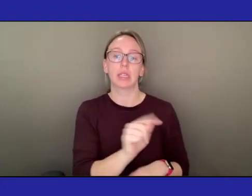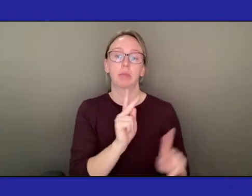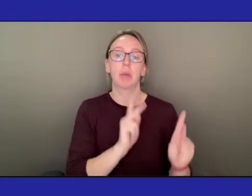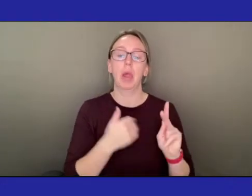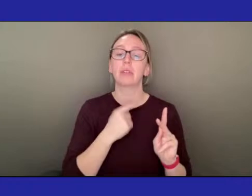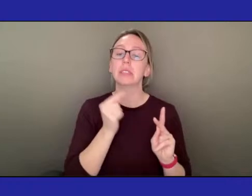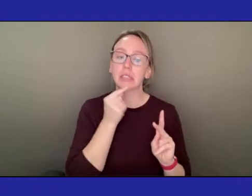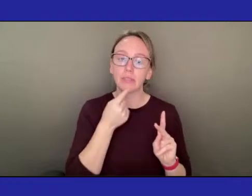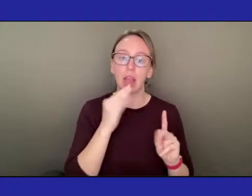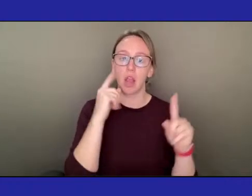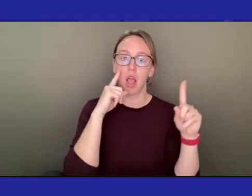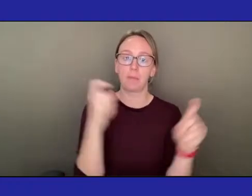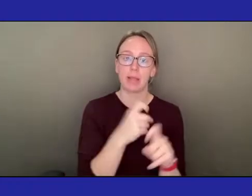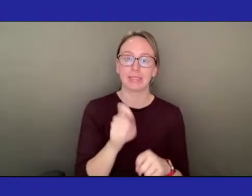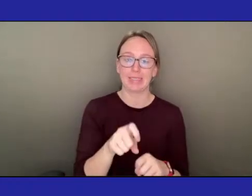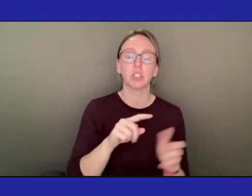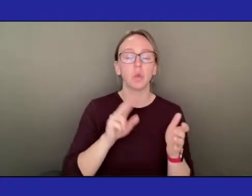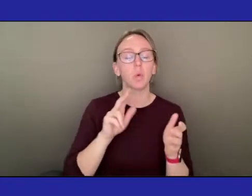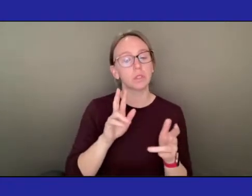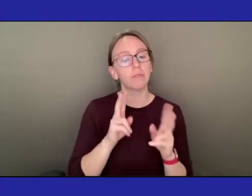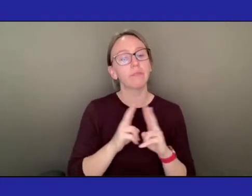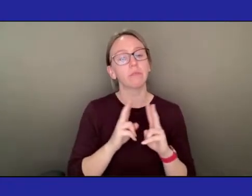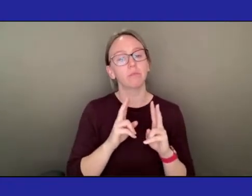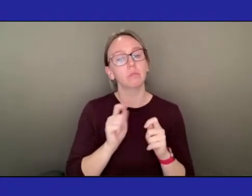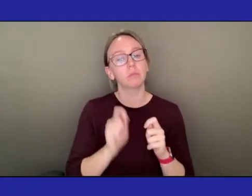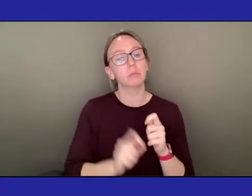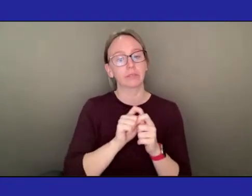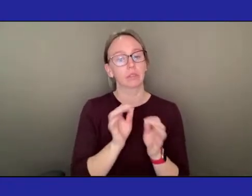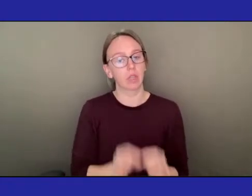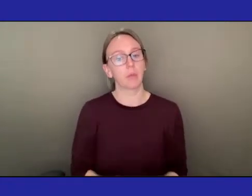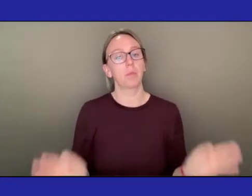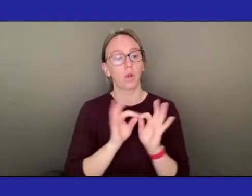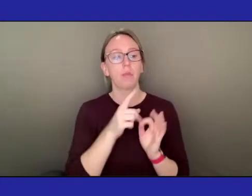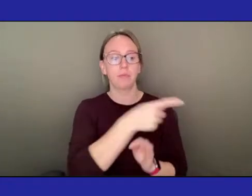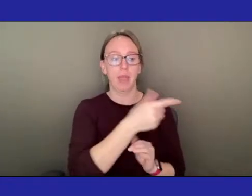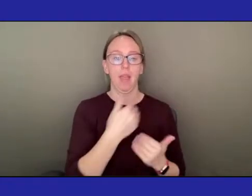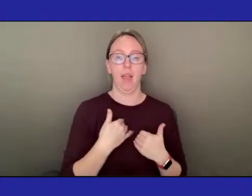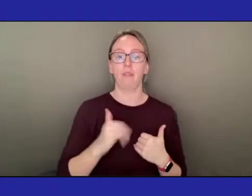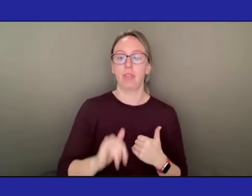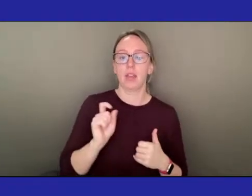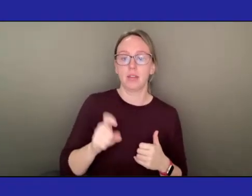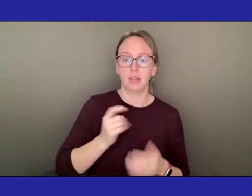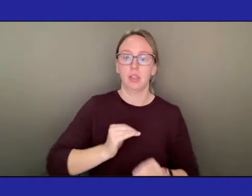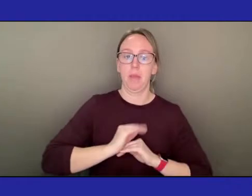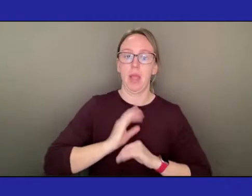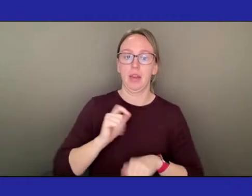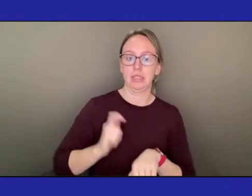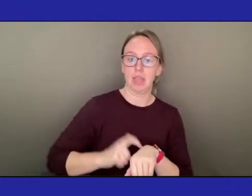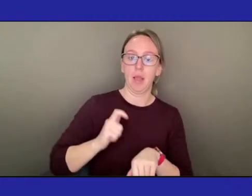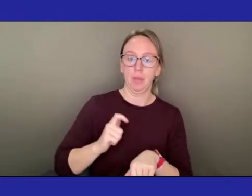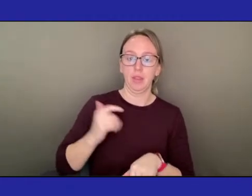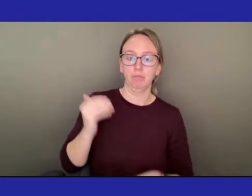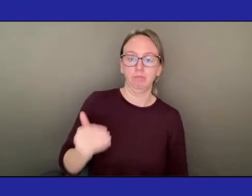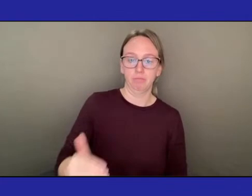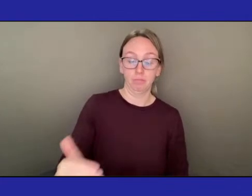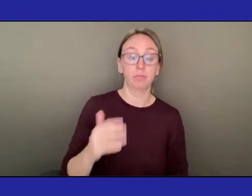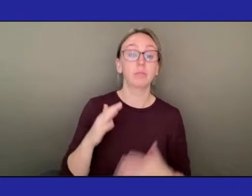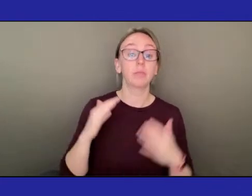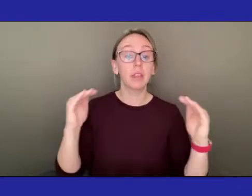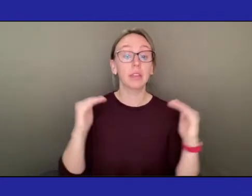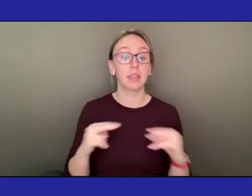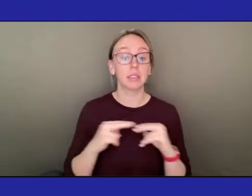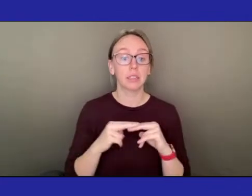it's particularly important that they get them in a timely fashion. And then on the next slide, you will see that we also ranked